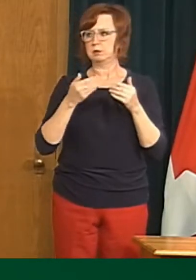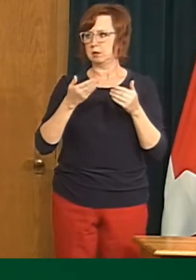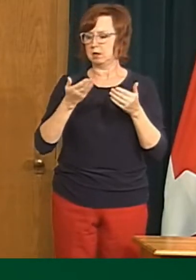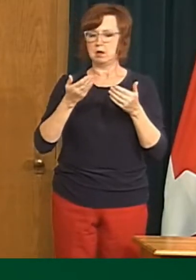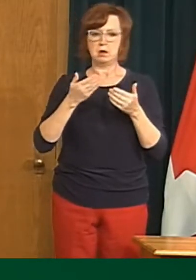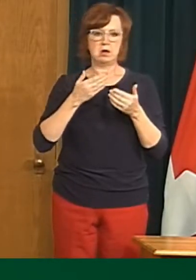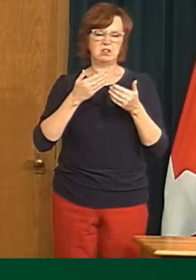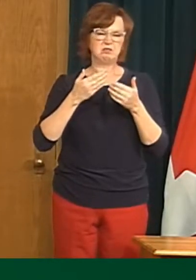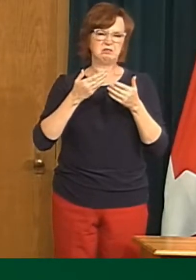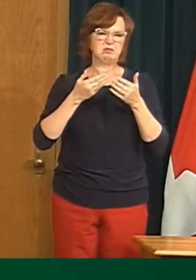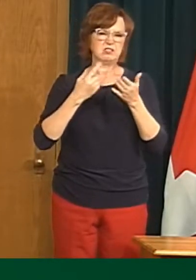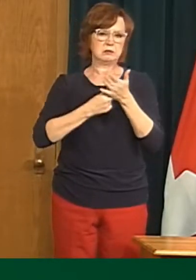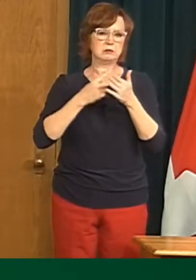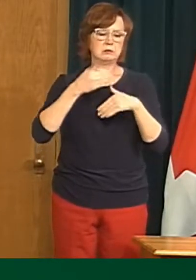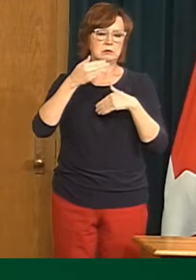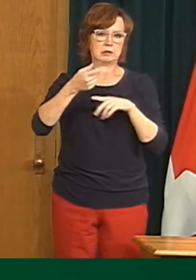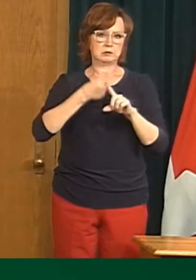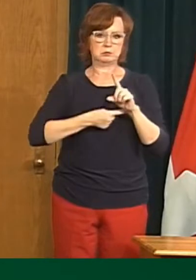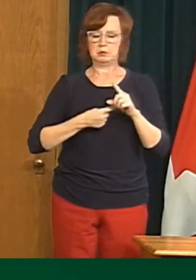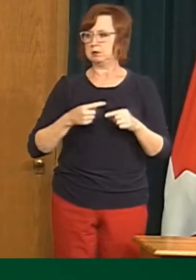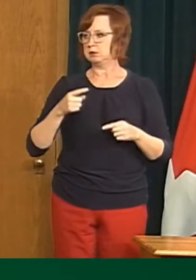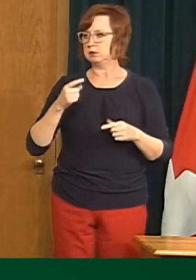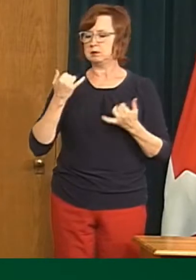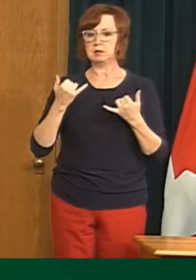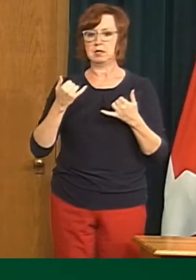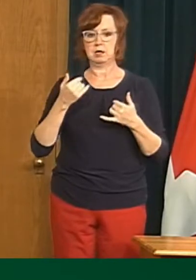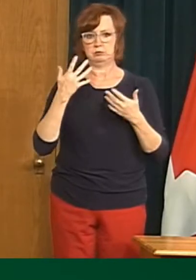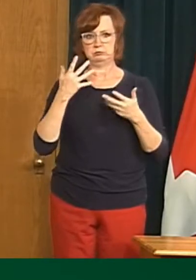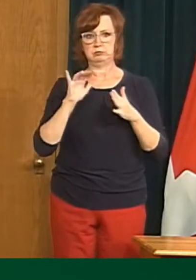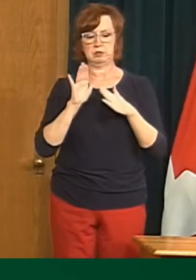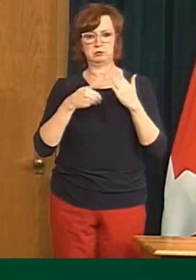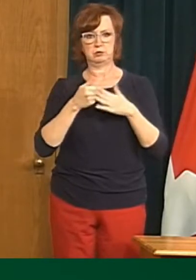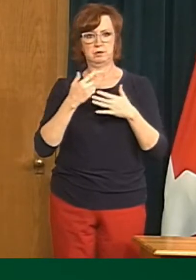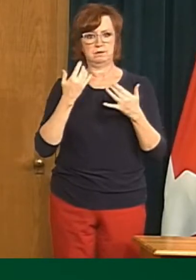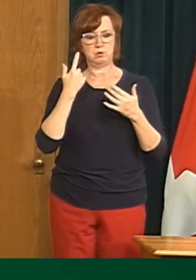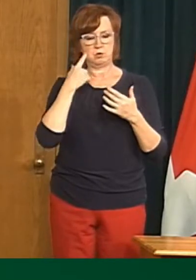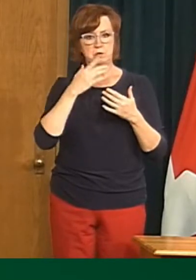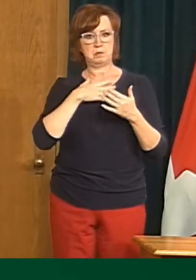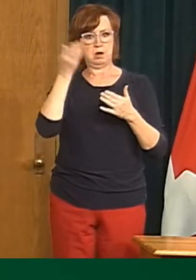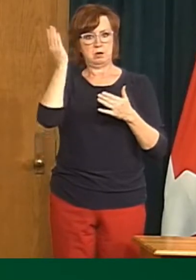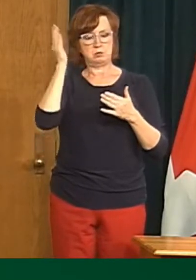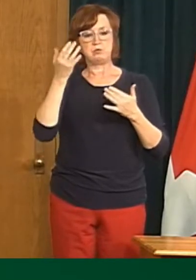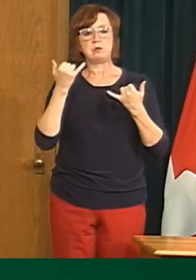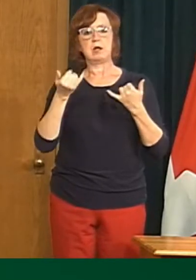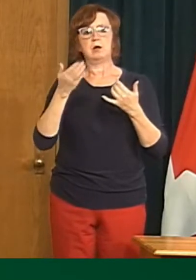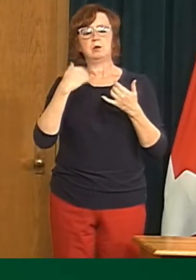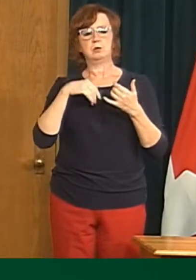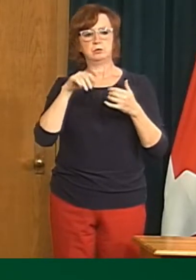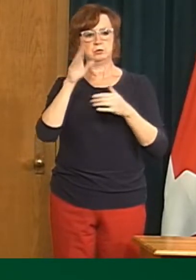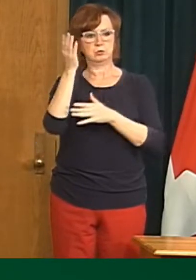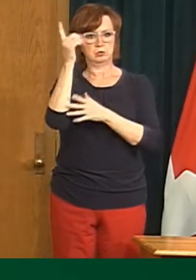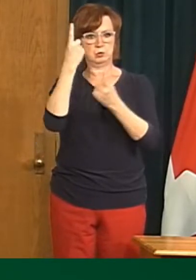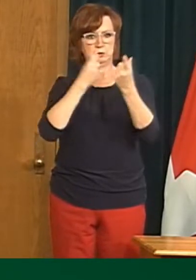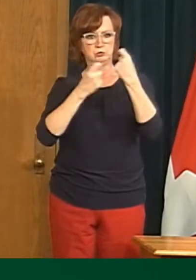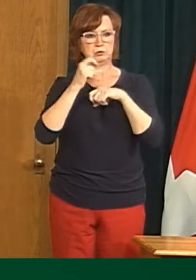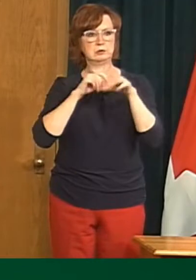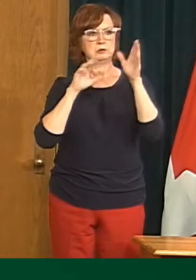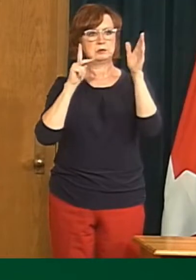about half an hour for questions. We'll take our first question from the phone line. Operator? We have Kelly Stefano with